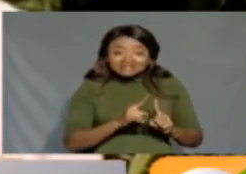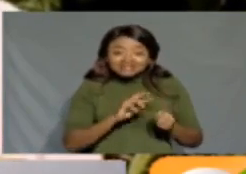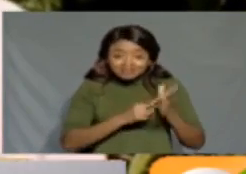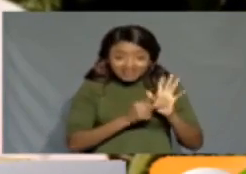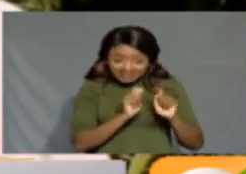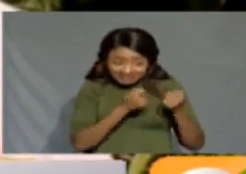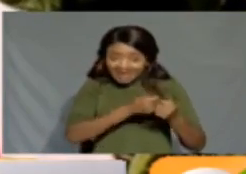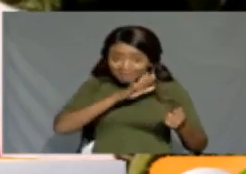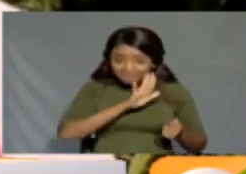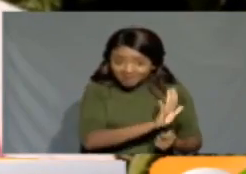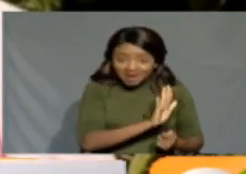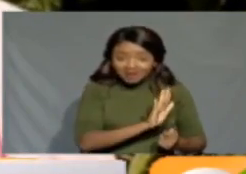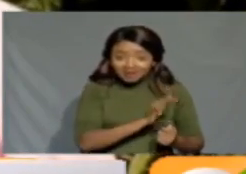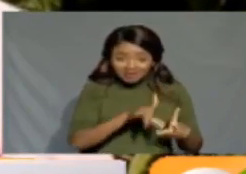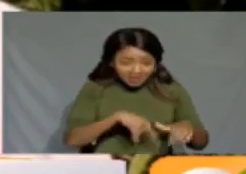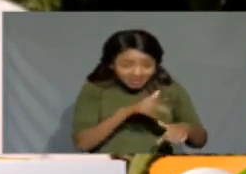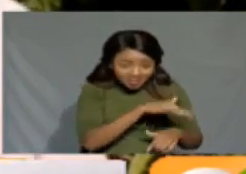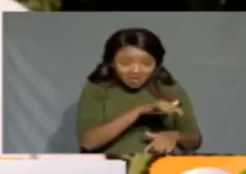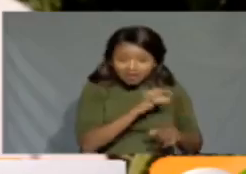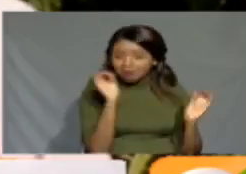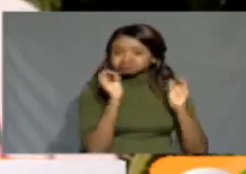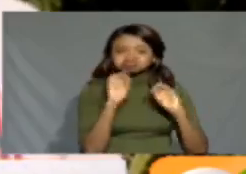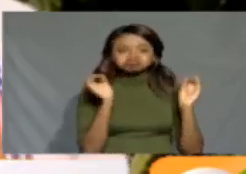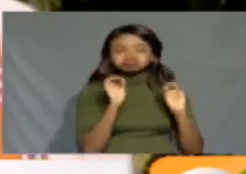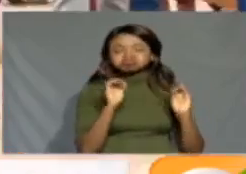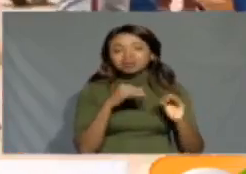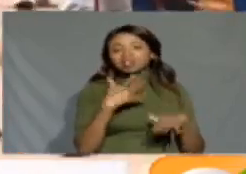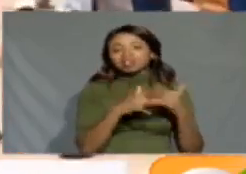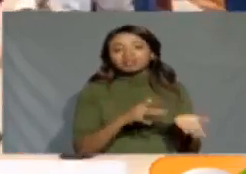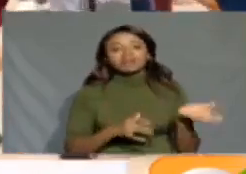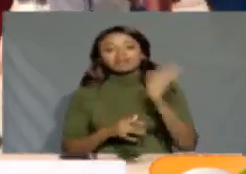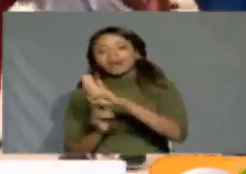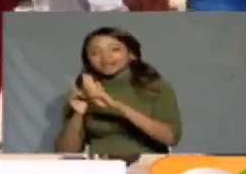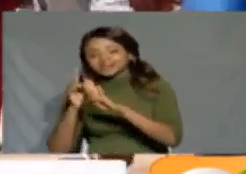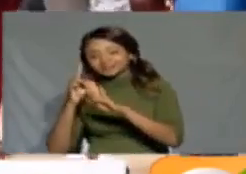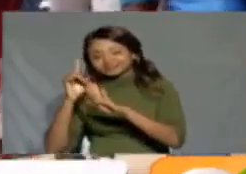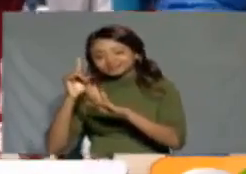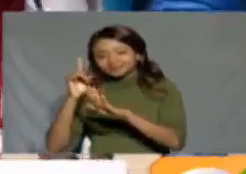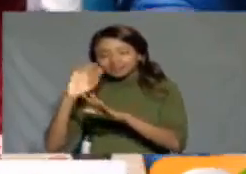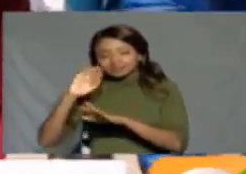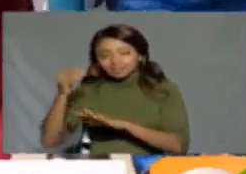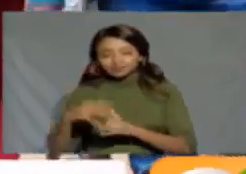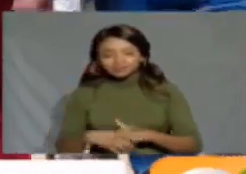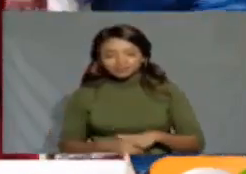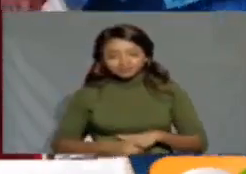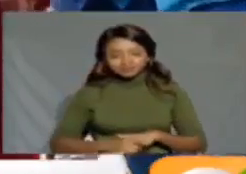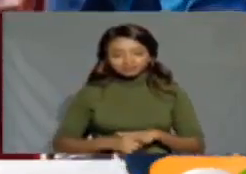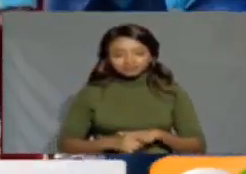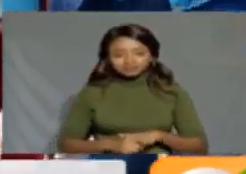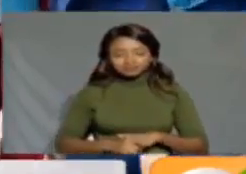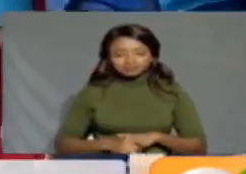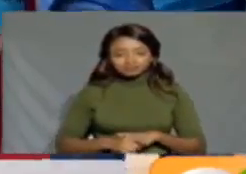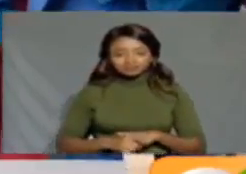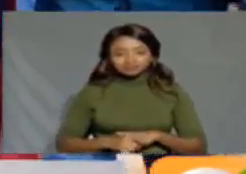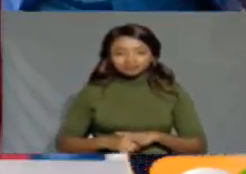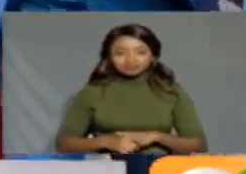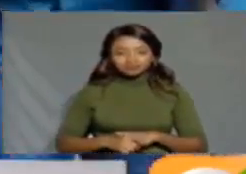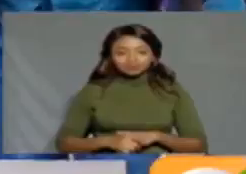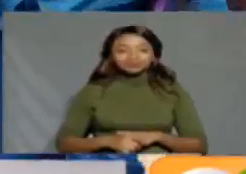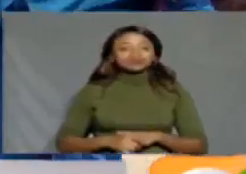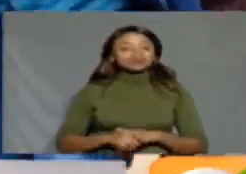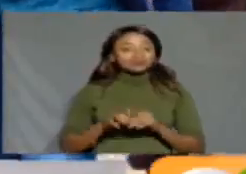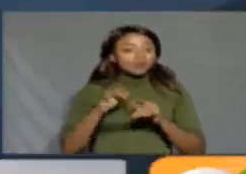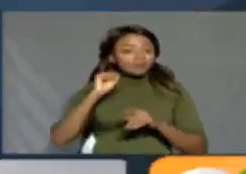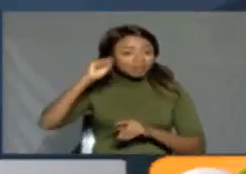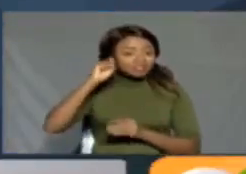watahesabiwa hapo, lakini kisha baada ya kuhesabiwa wanarudi maeneo wanamotoka. Political strategies may include the boundary delimitation of